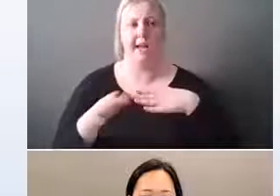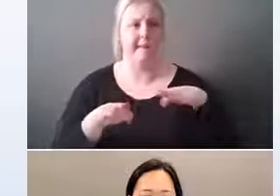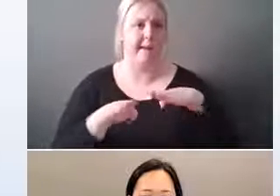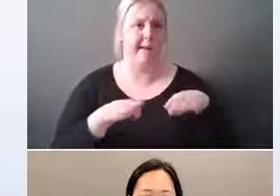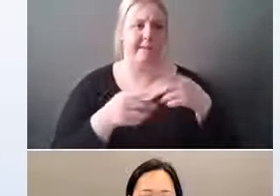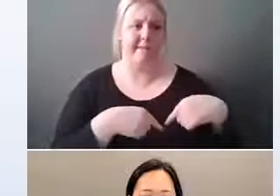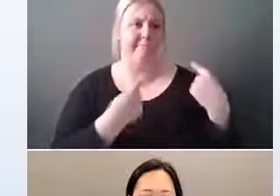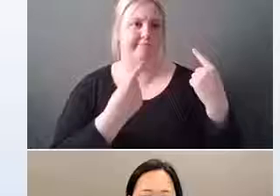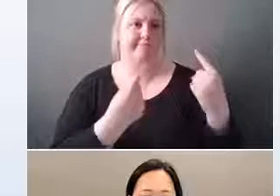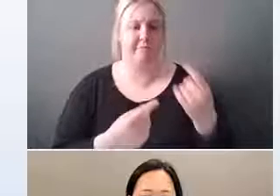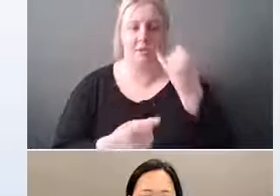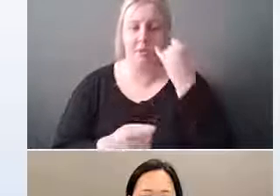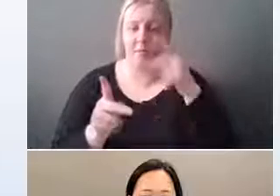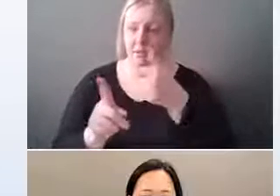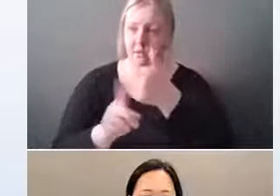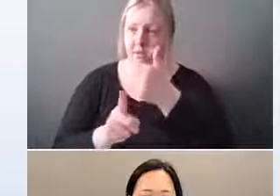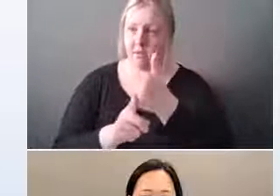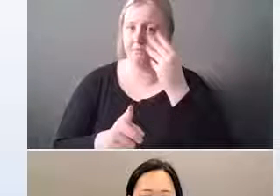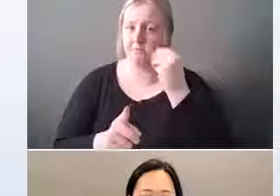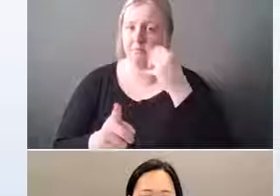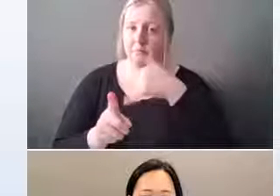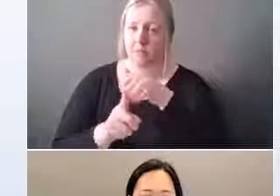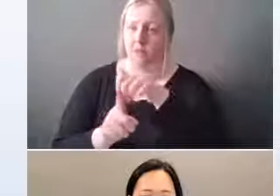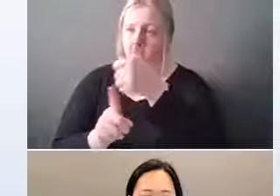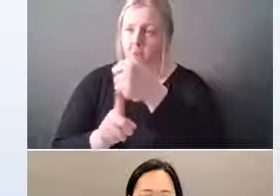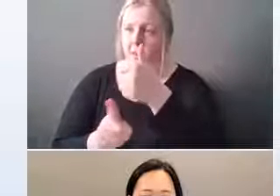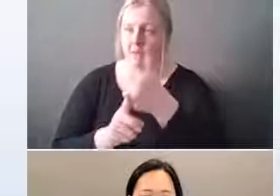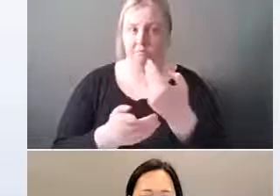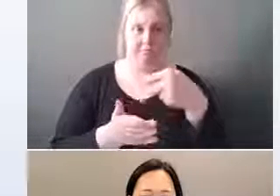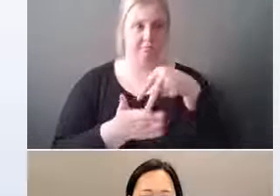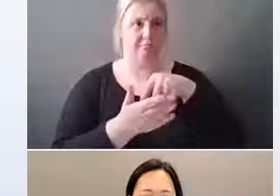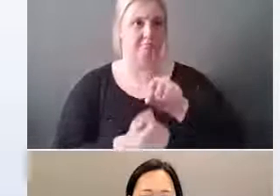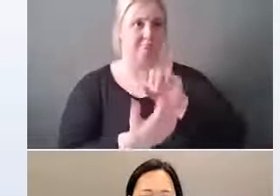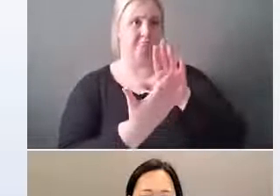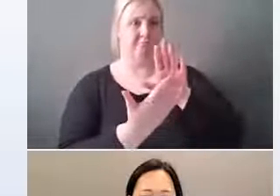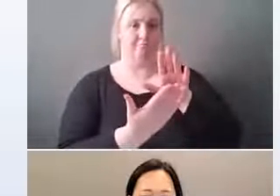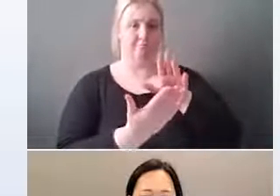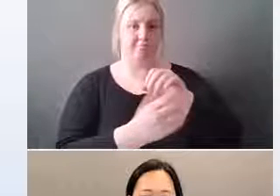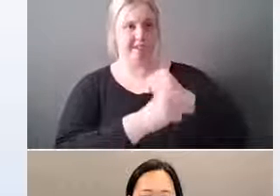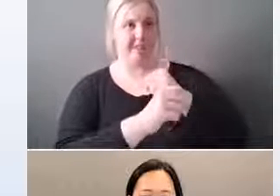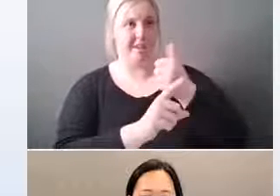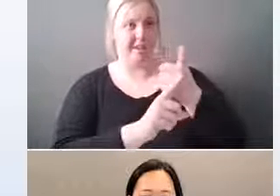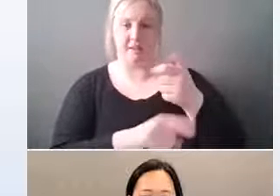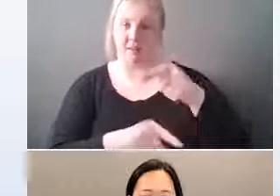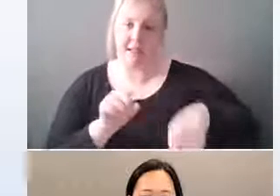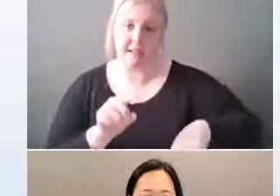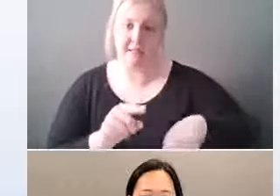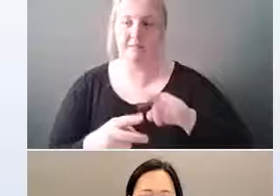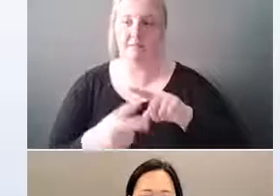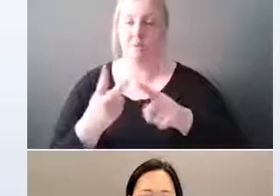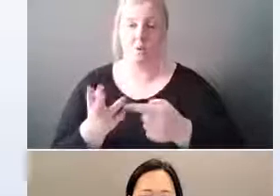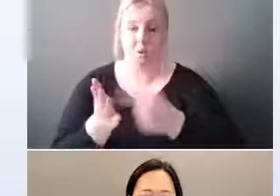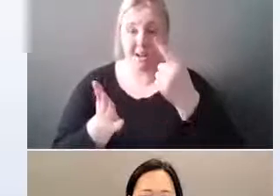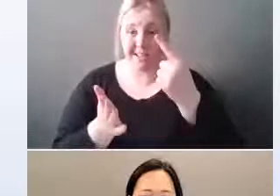someone is being bullied, they often have a hard time defending themselves. Bullying is usually not a one-off event. It can